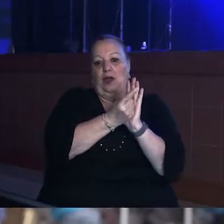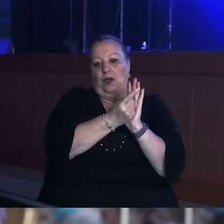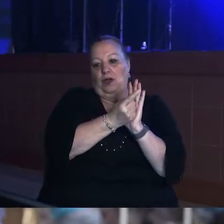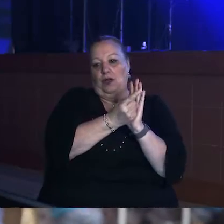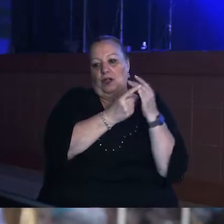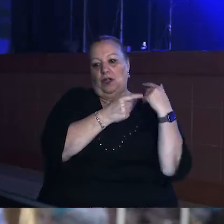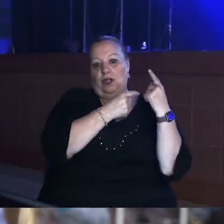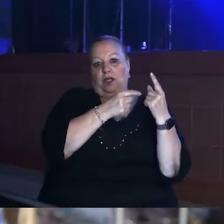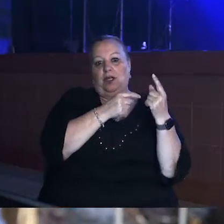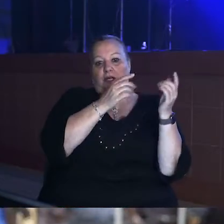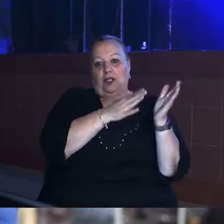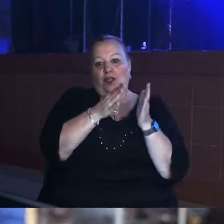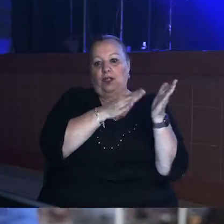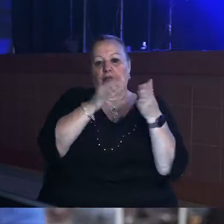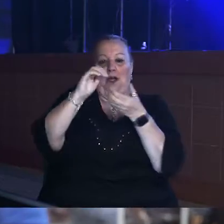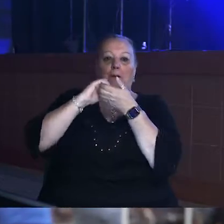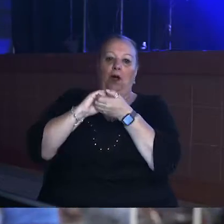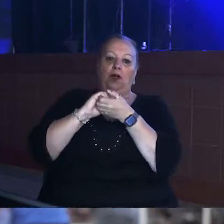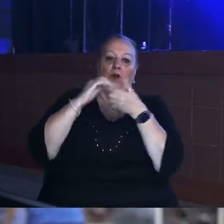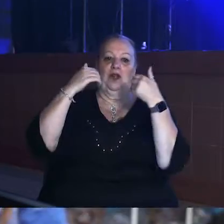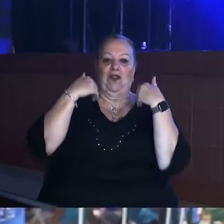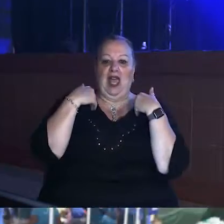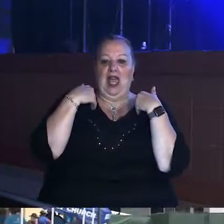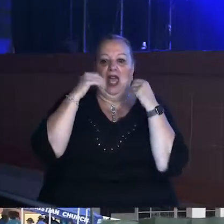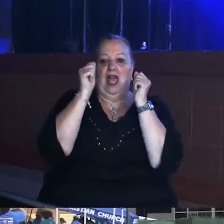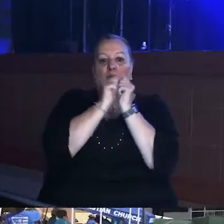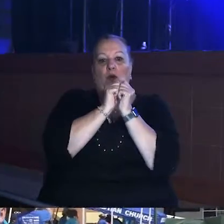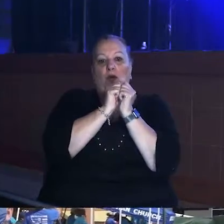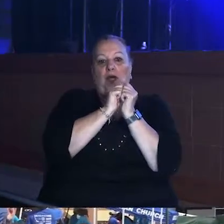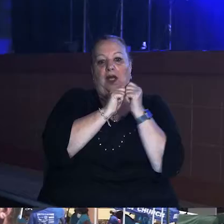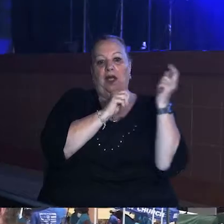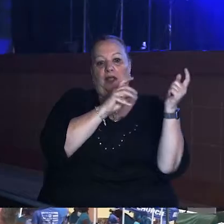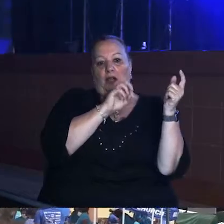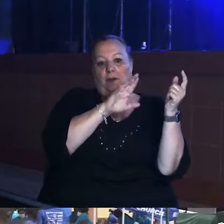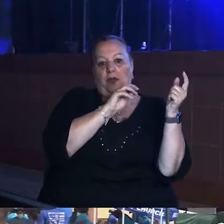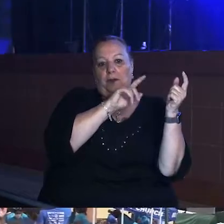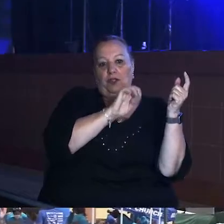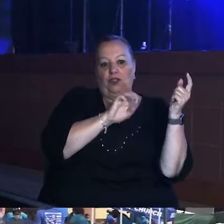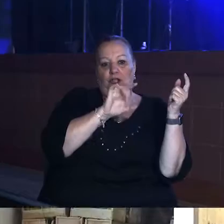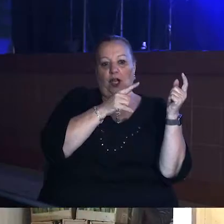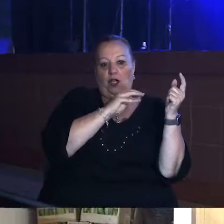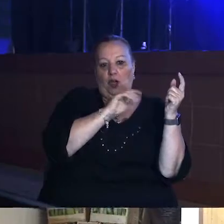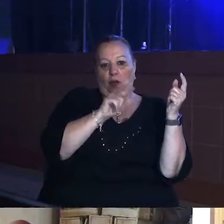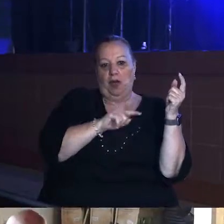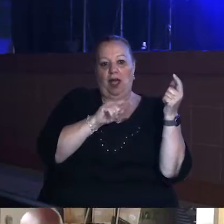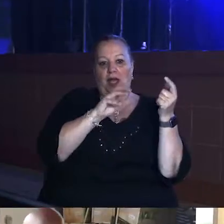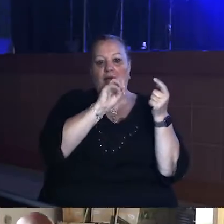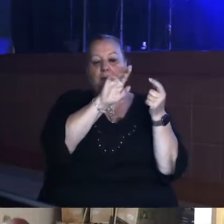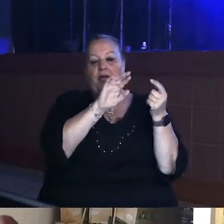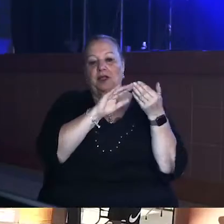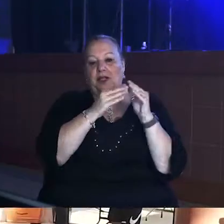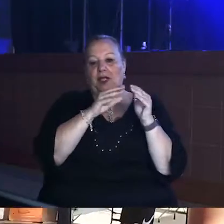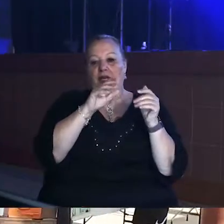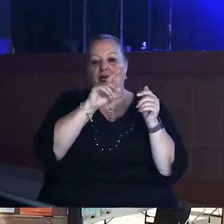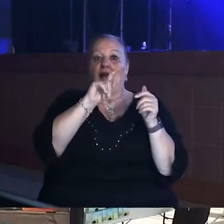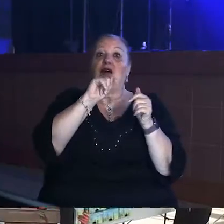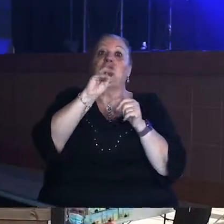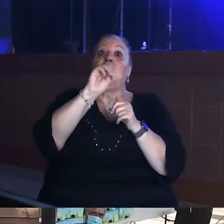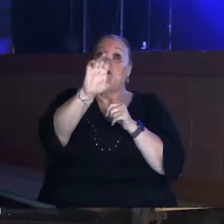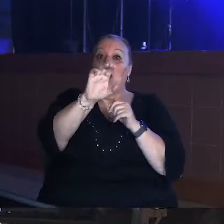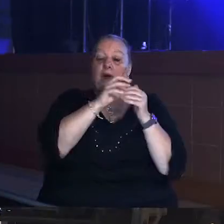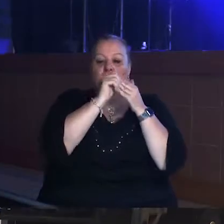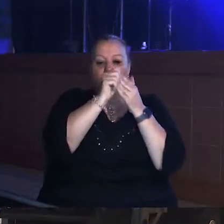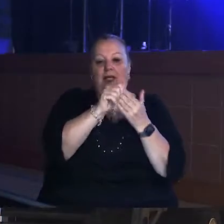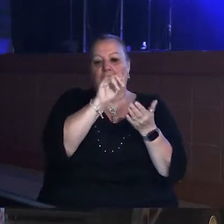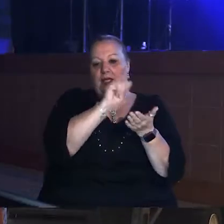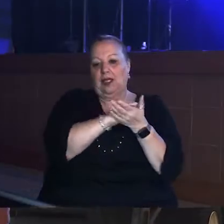strategic partnership that we've had with our mayor, Michelle Gomez, the mayor of the city of Tamarack. She's been leading out on this, a partnership